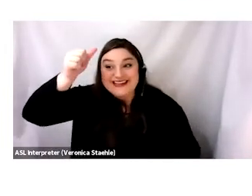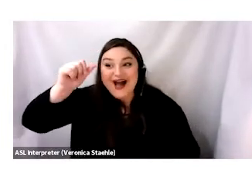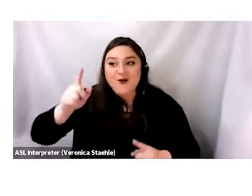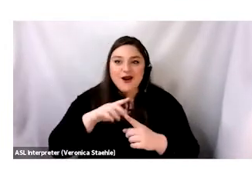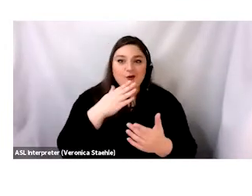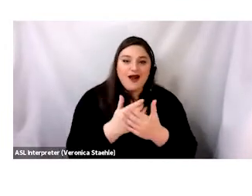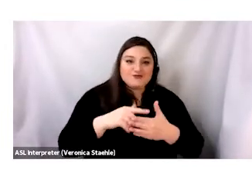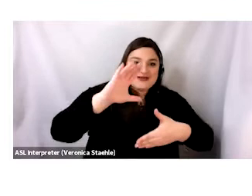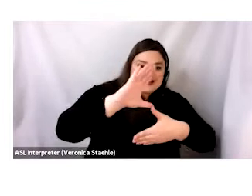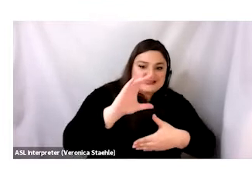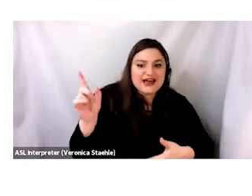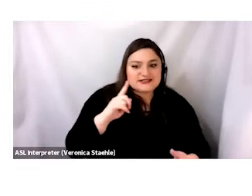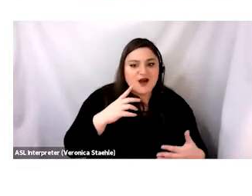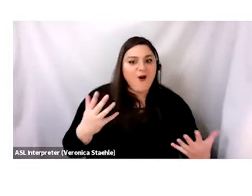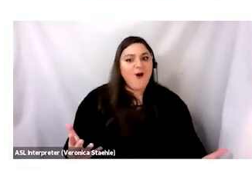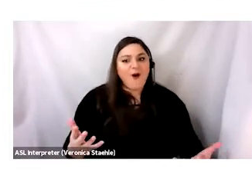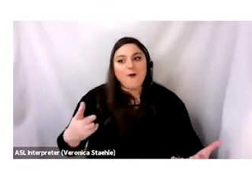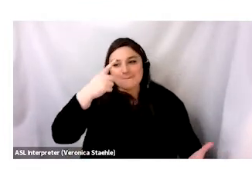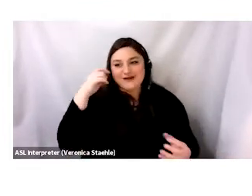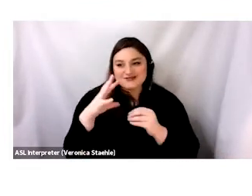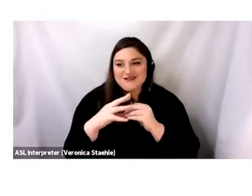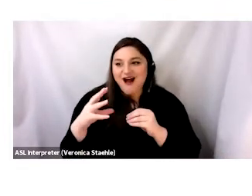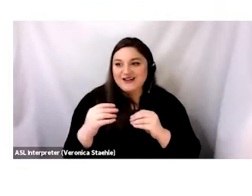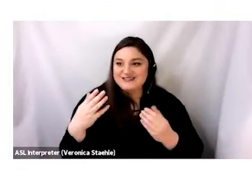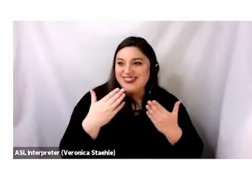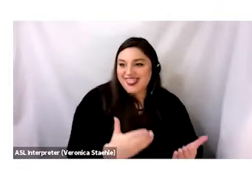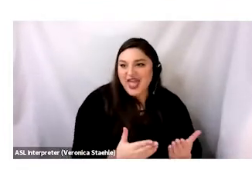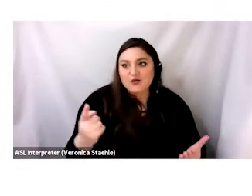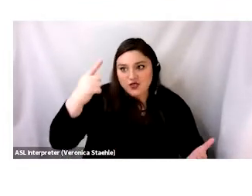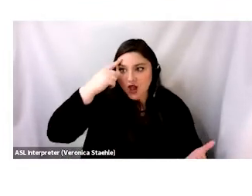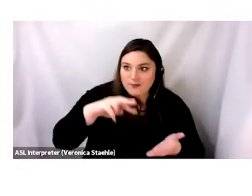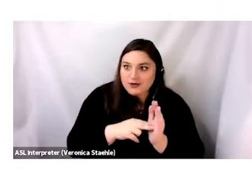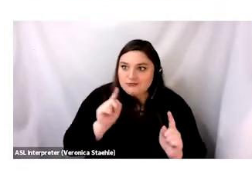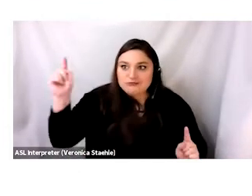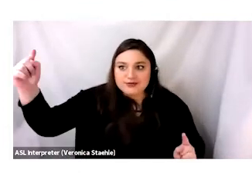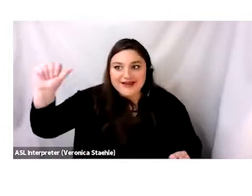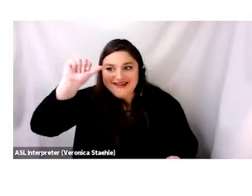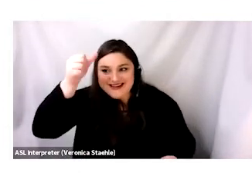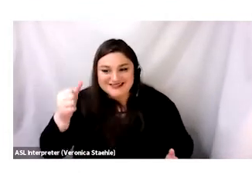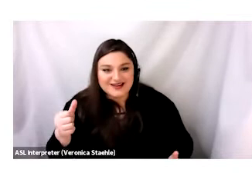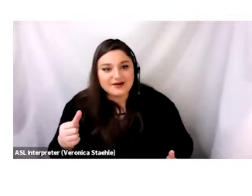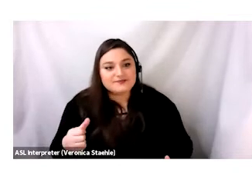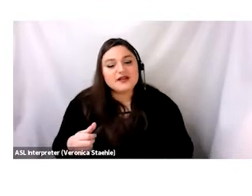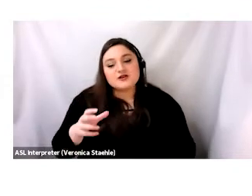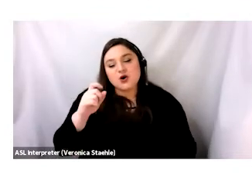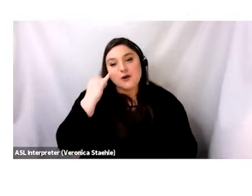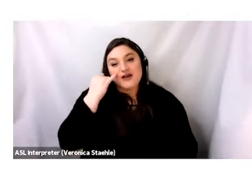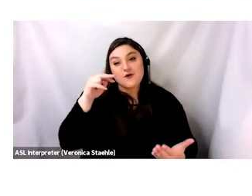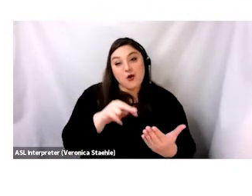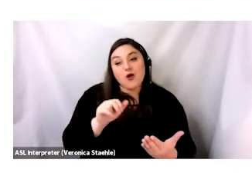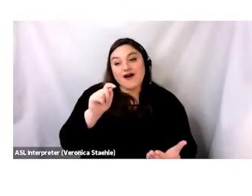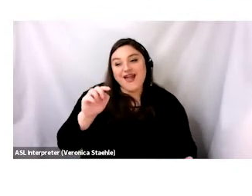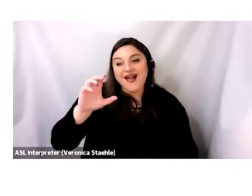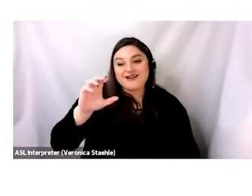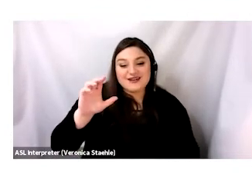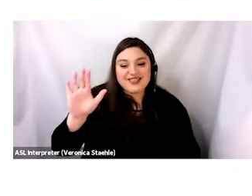spices, cotton, which was highly valued, and slaves. So we see based on the language he used that the Taino,